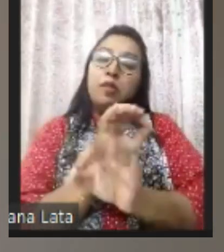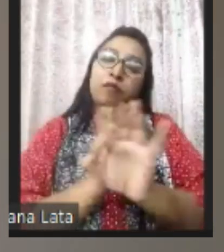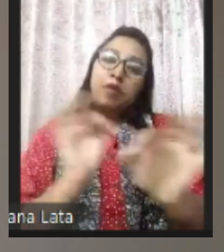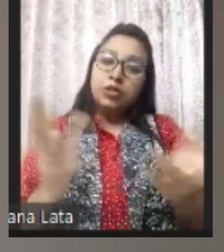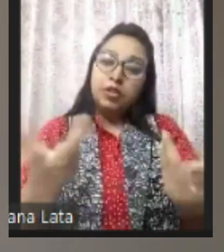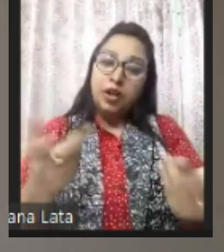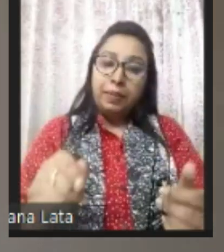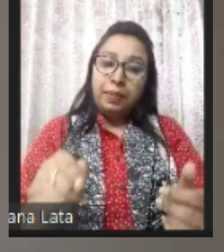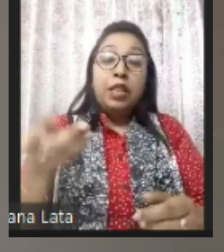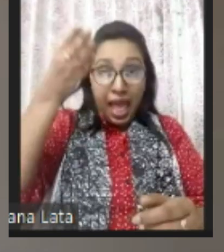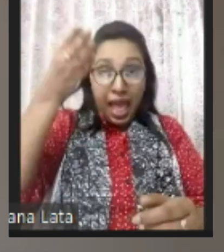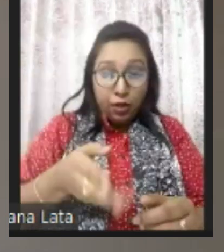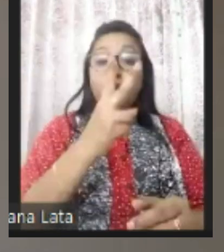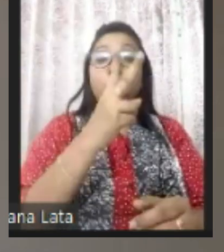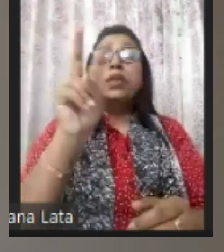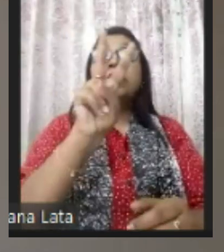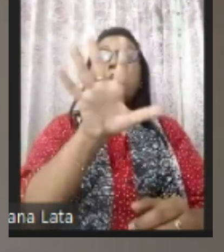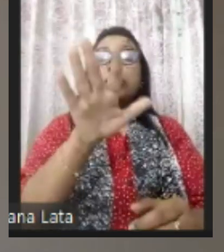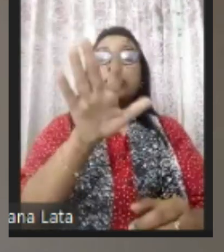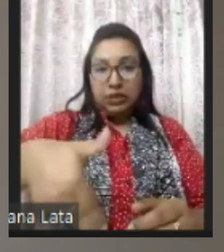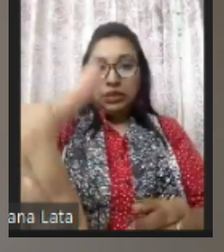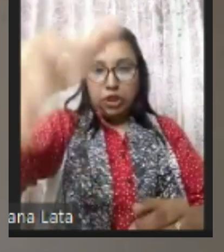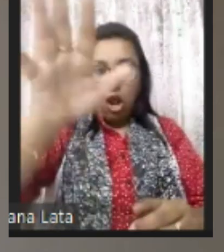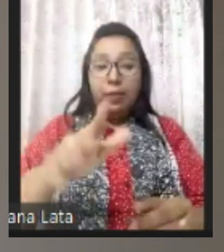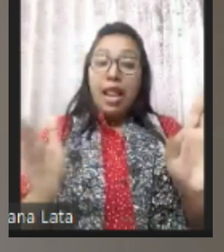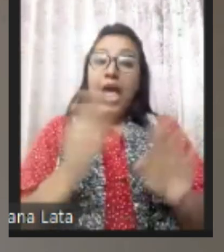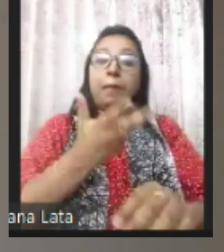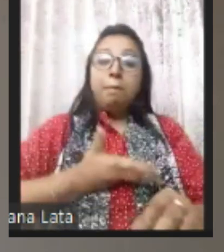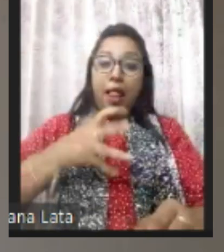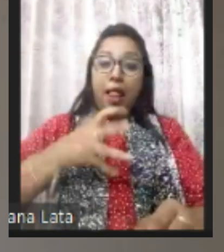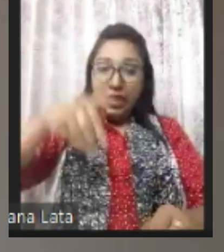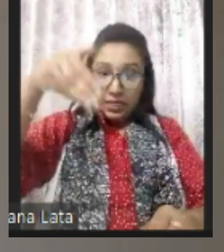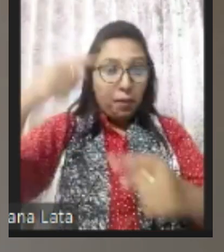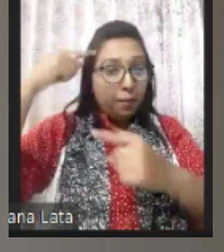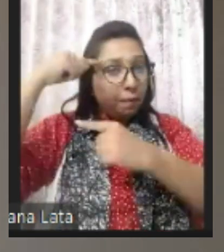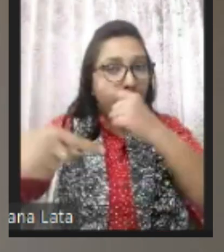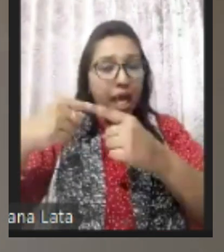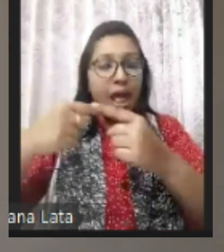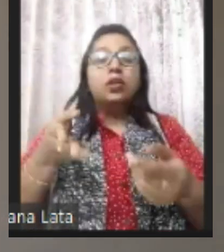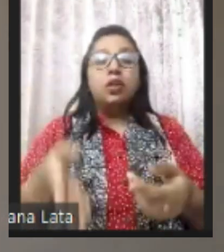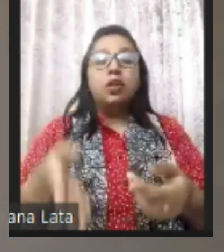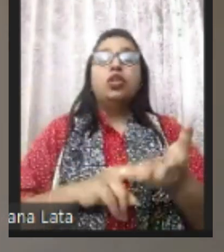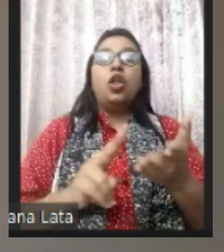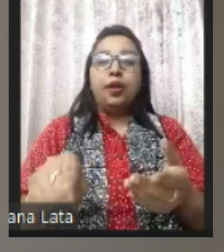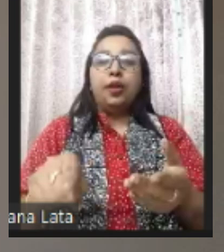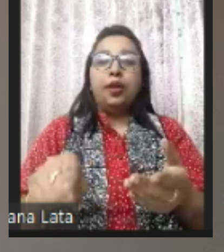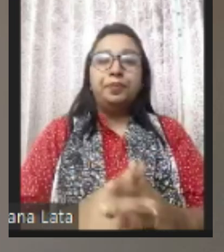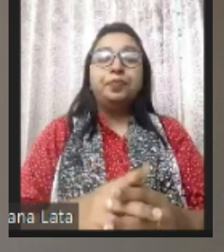motto of the disability movement. This is nothing about us without